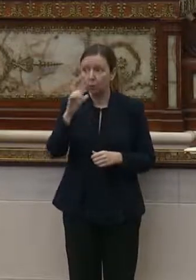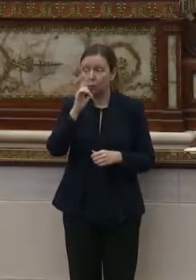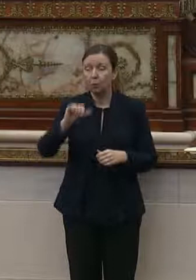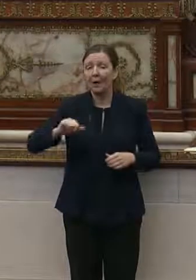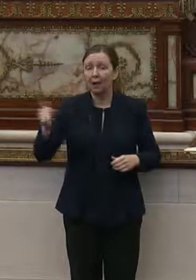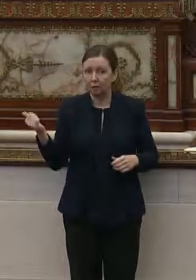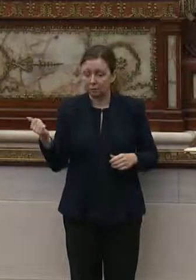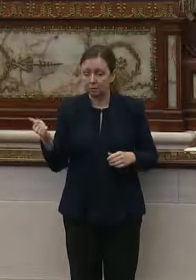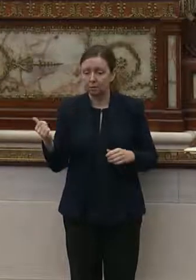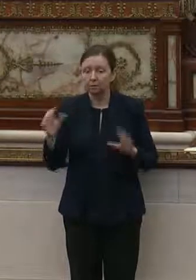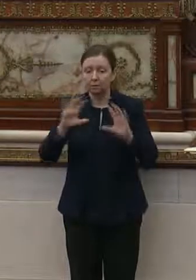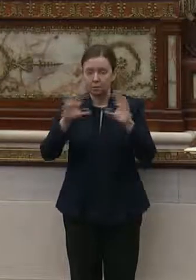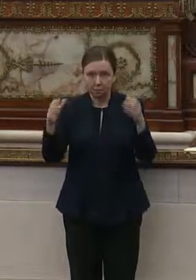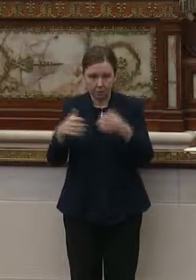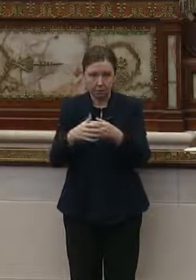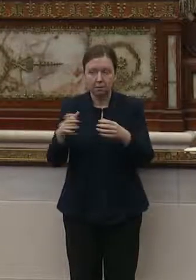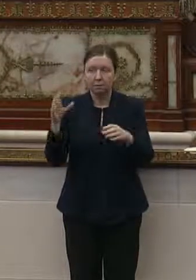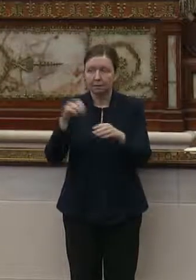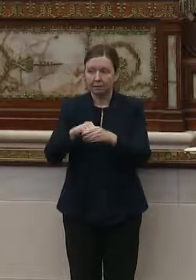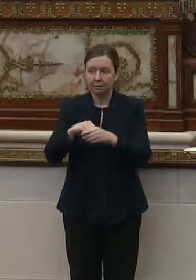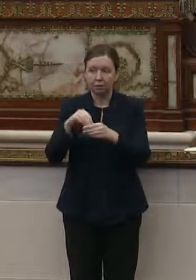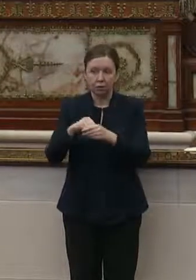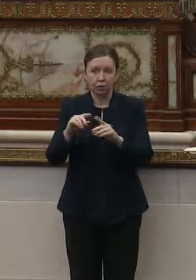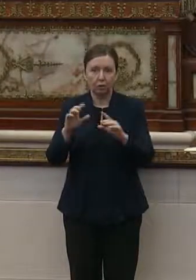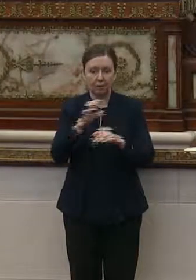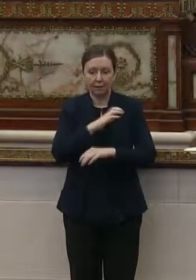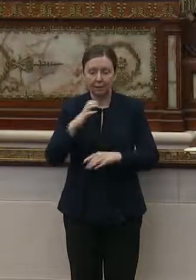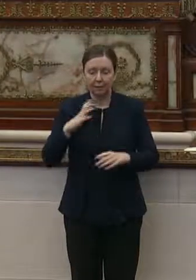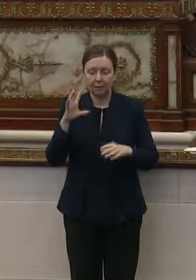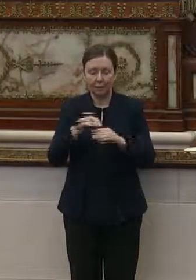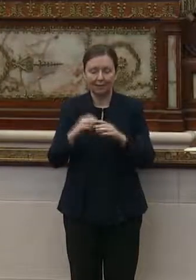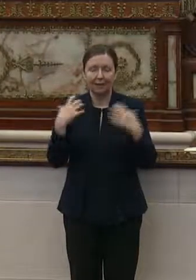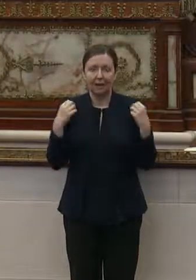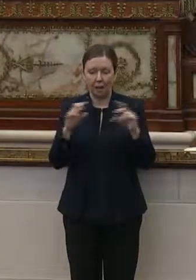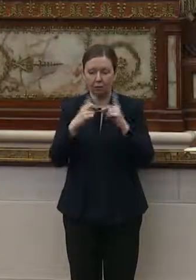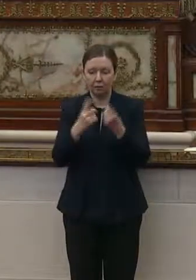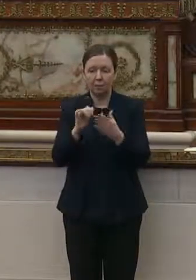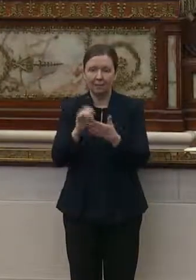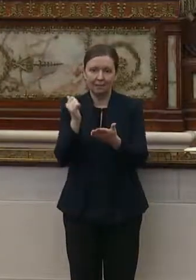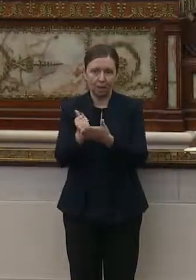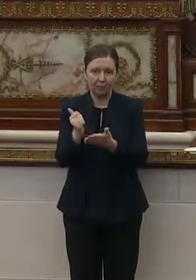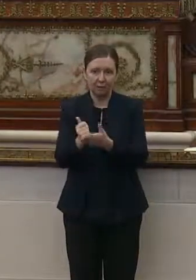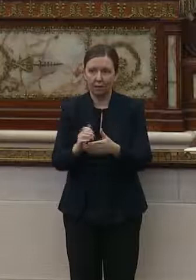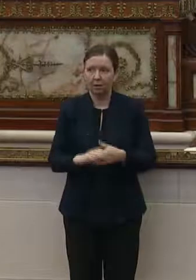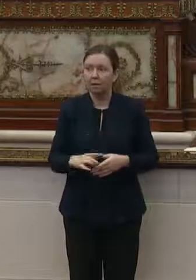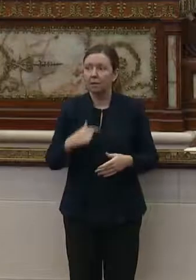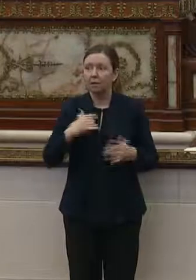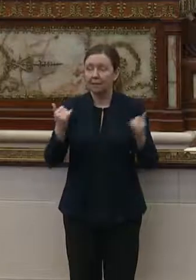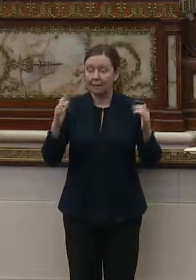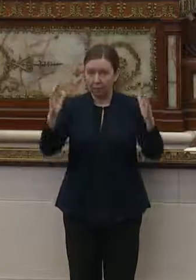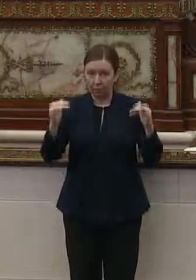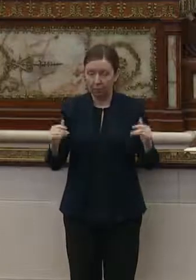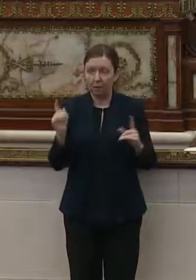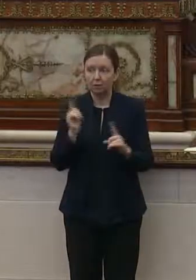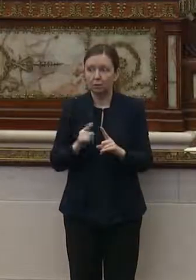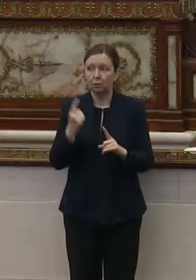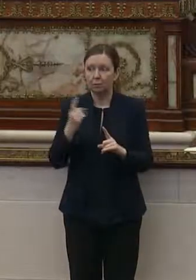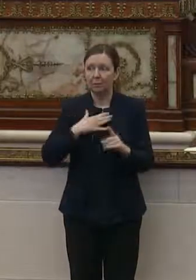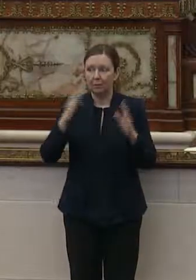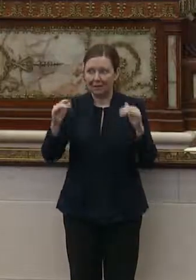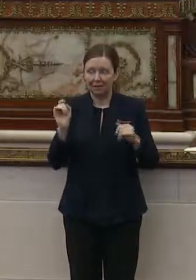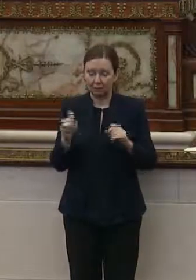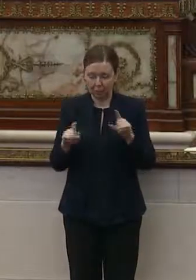else comprises that internal committee within the health department, that would be helpful. I'm now going to move on to one of my